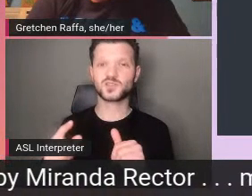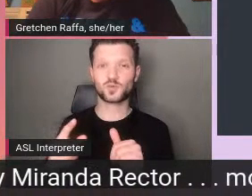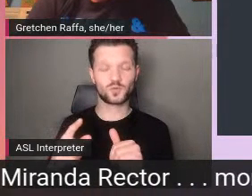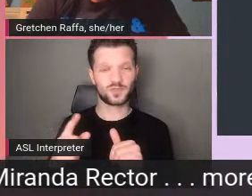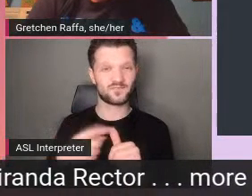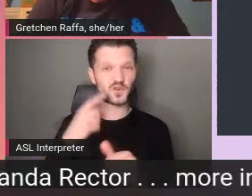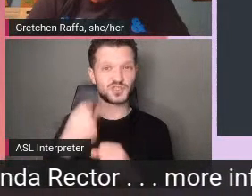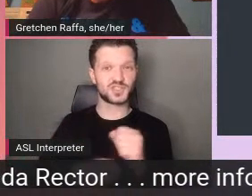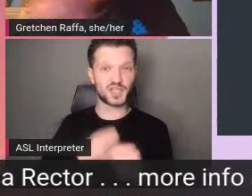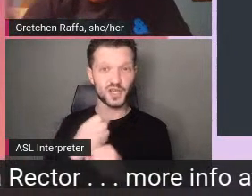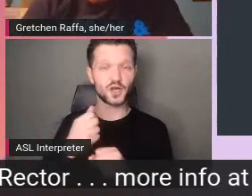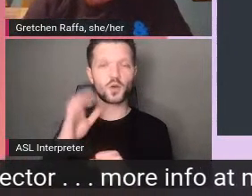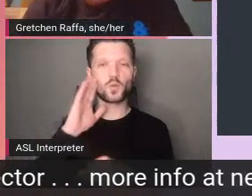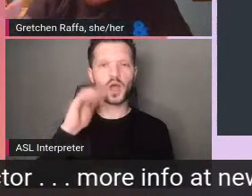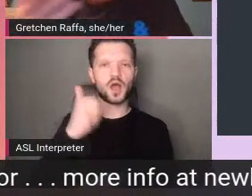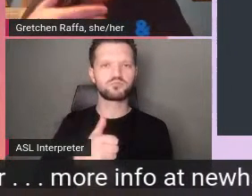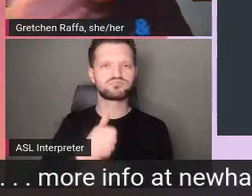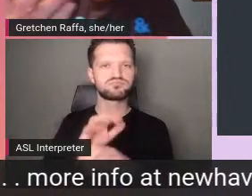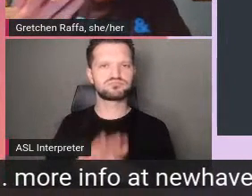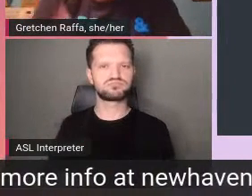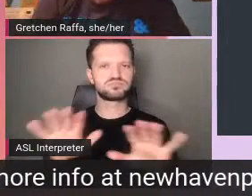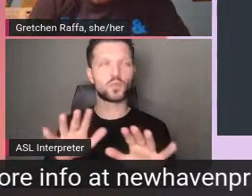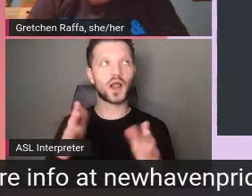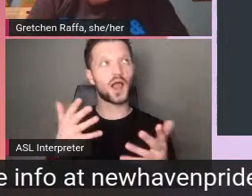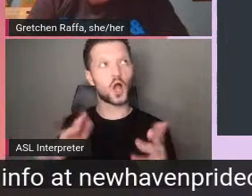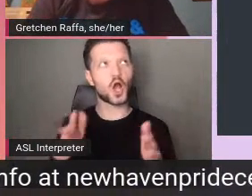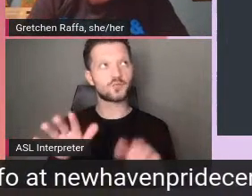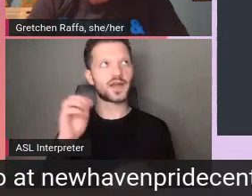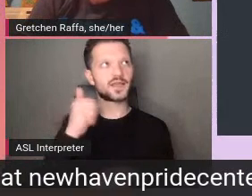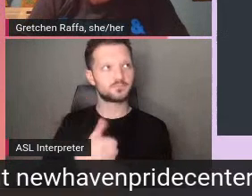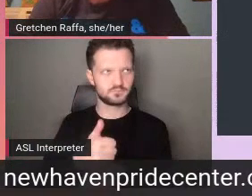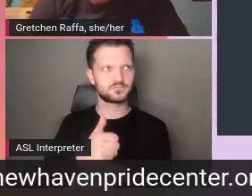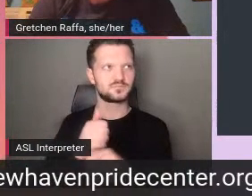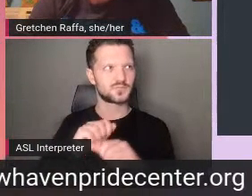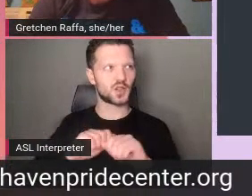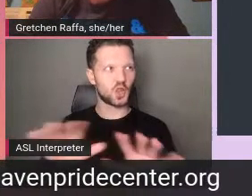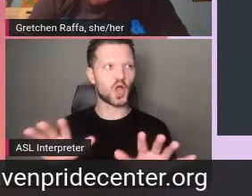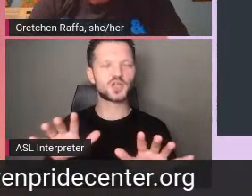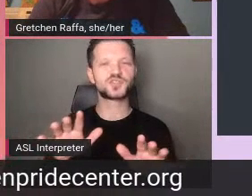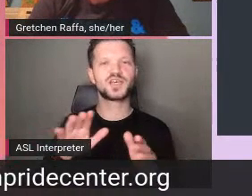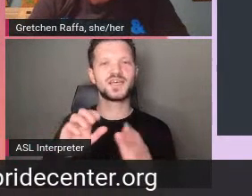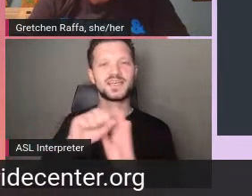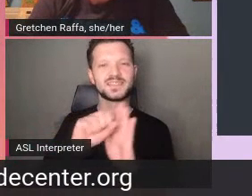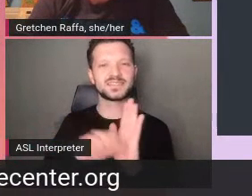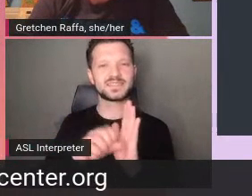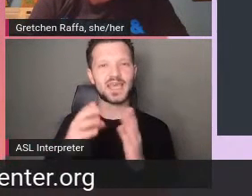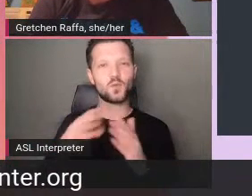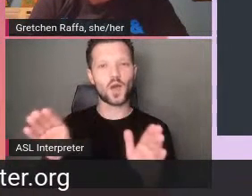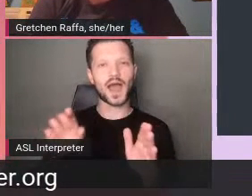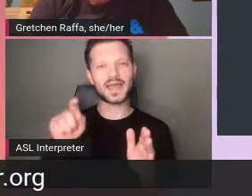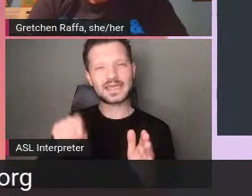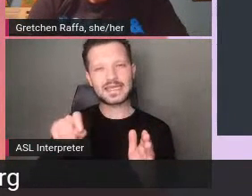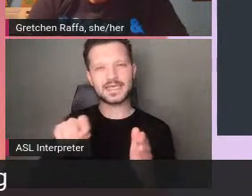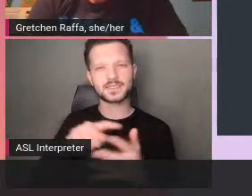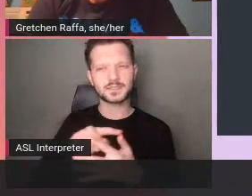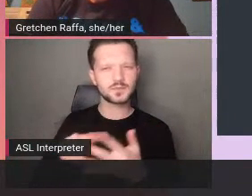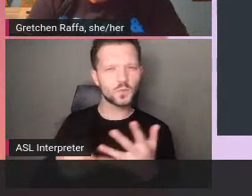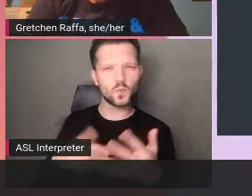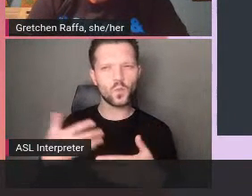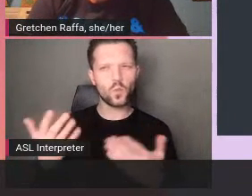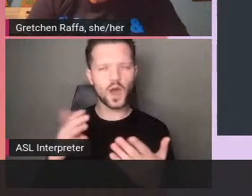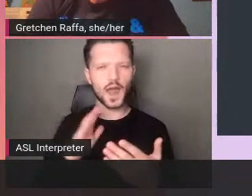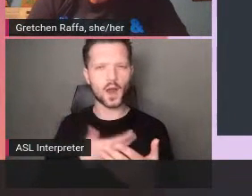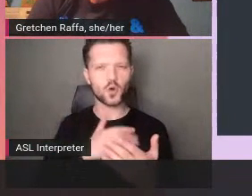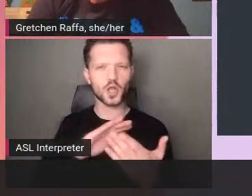a statewide, well, it's actually already launched, a statewide needs assessment for our community. And